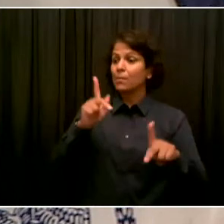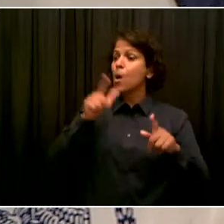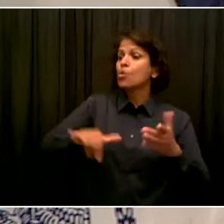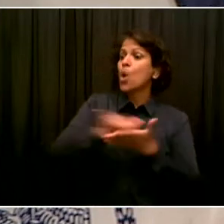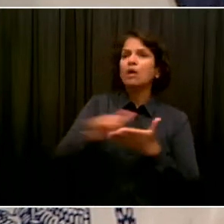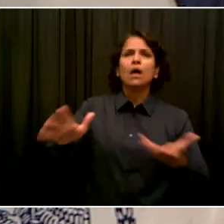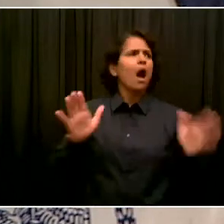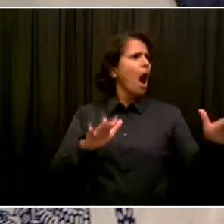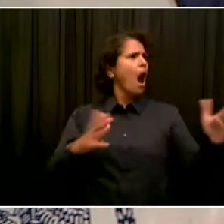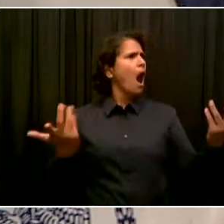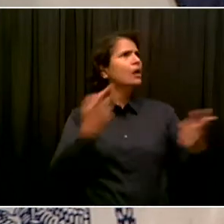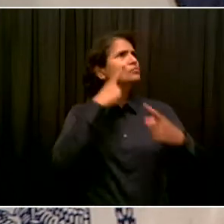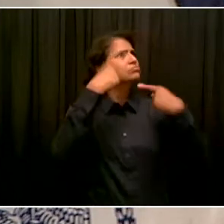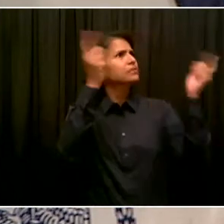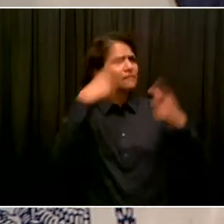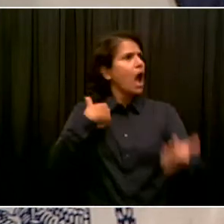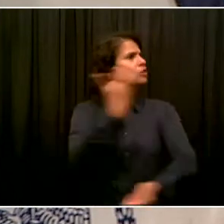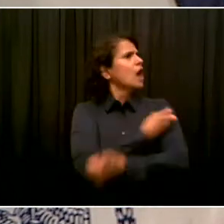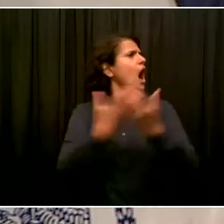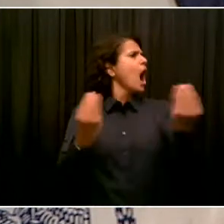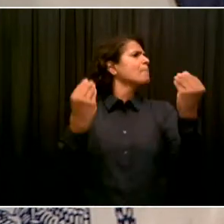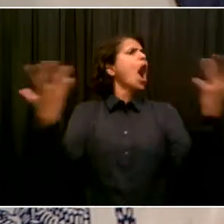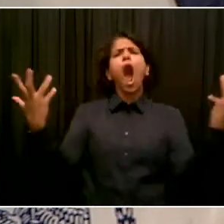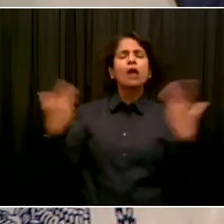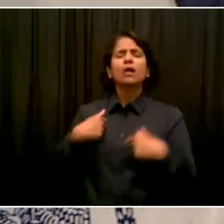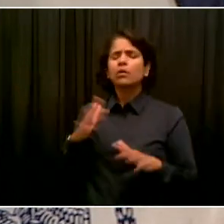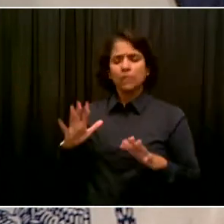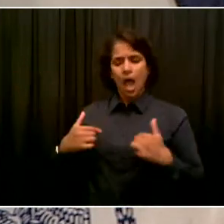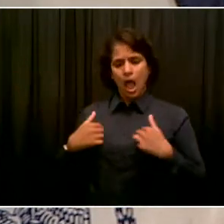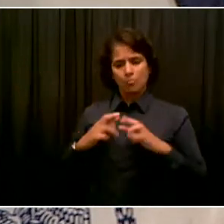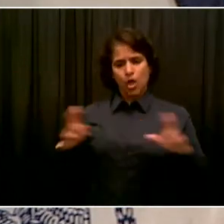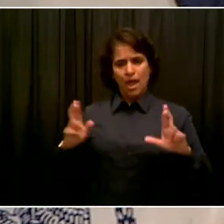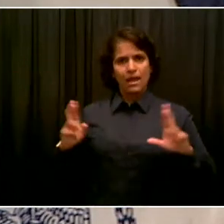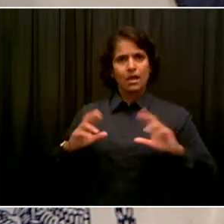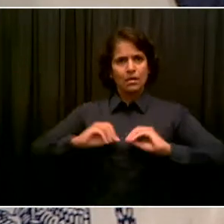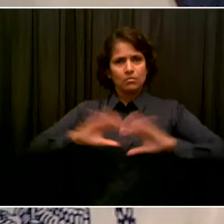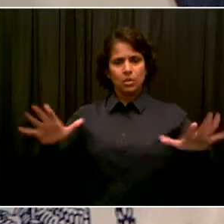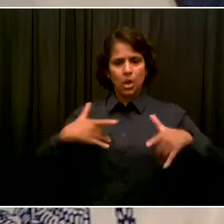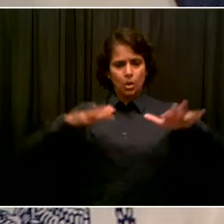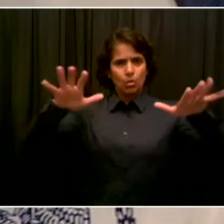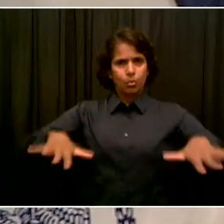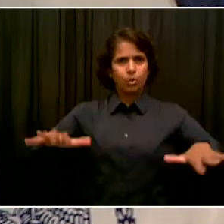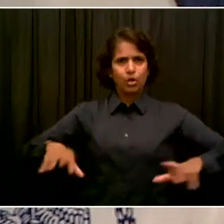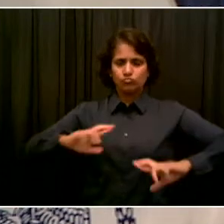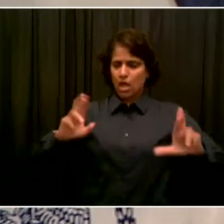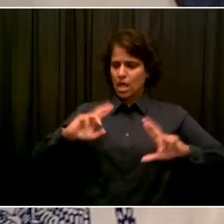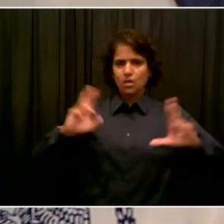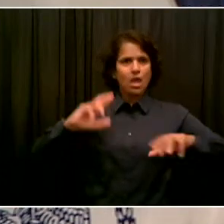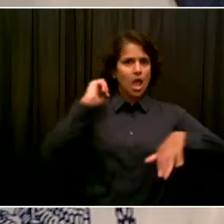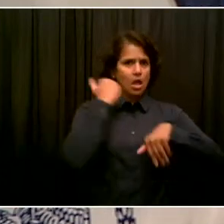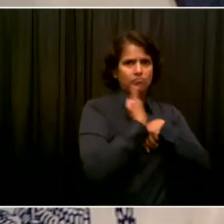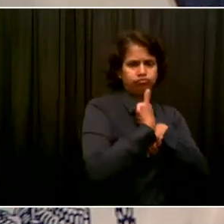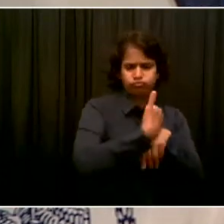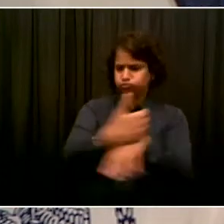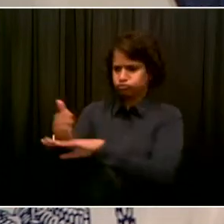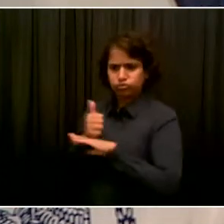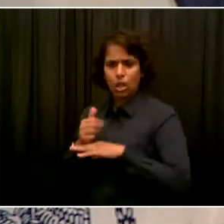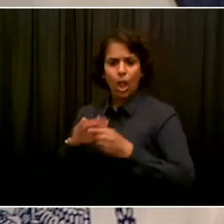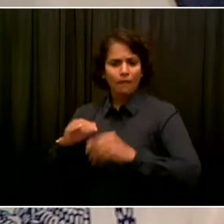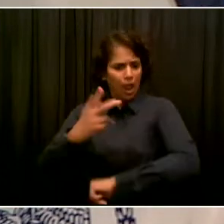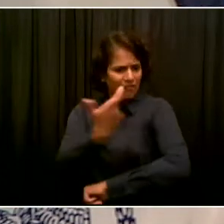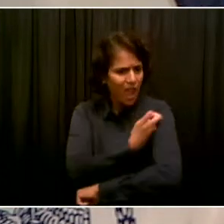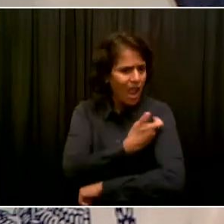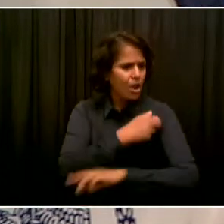know there's a huge amount of vaccine sites. We have a lot of vaccine in reserve. It's on